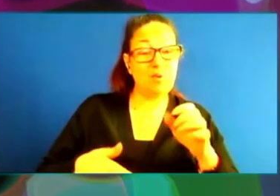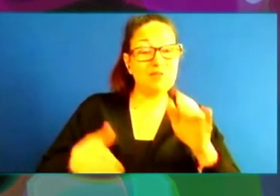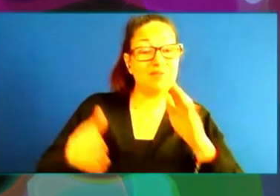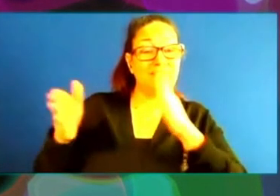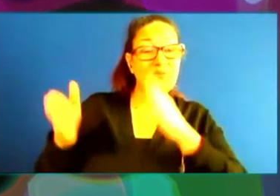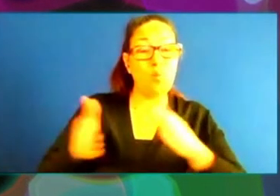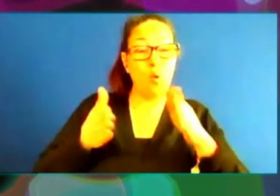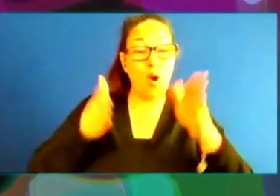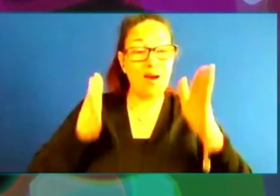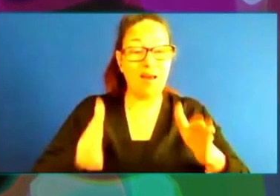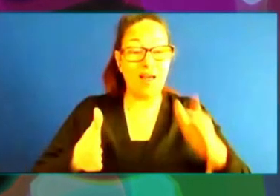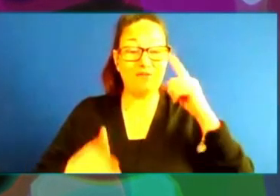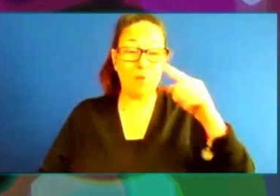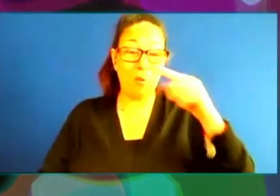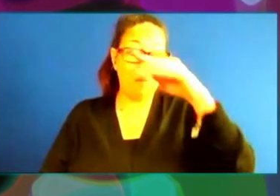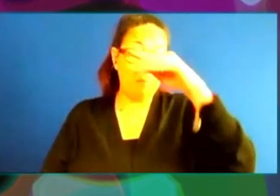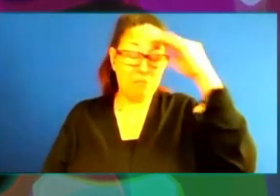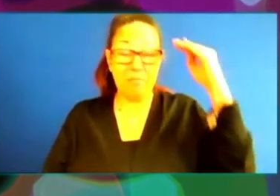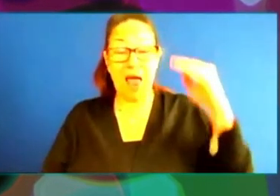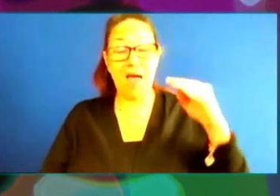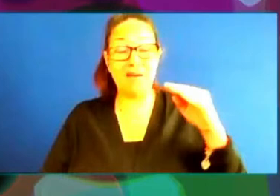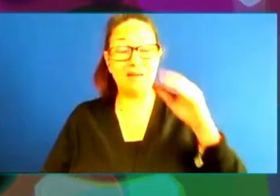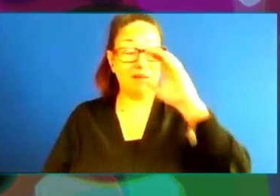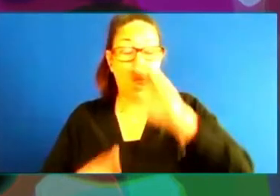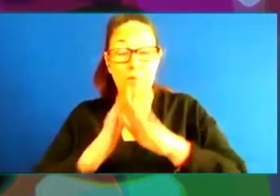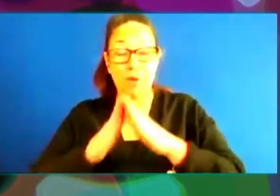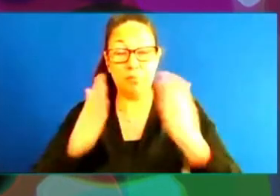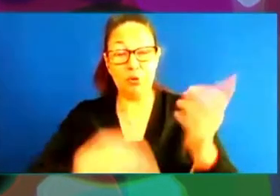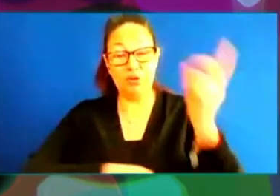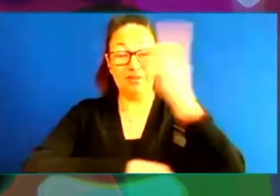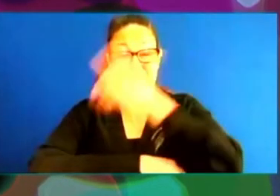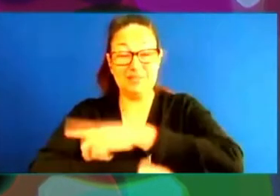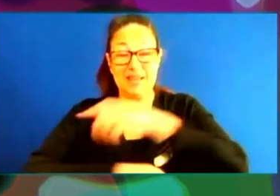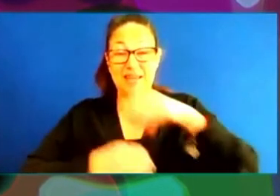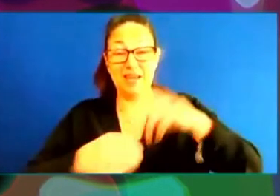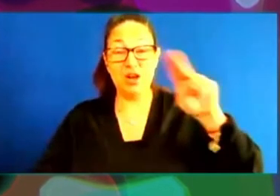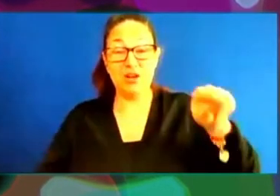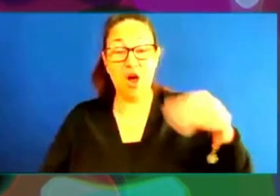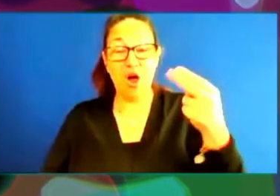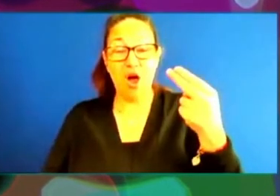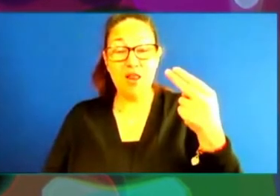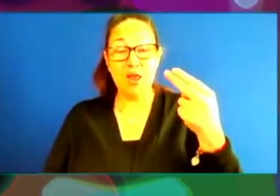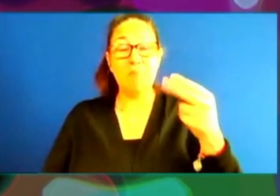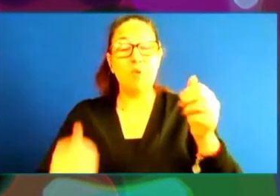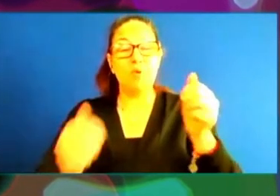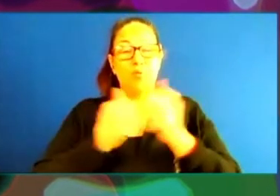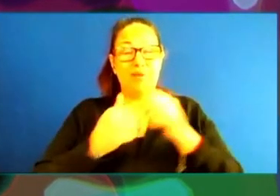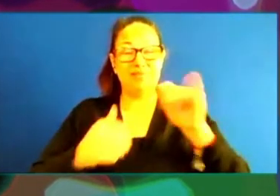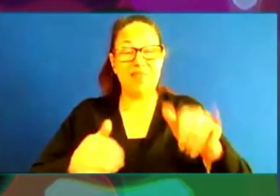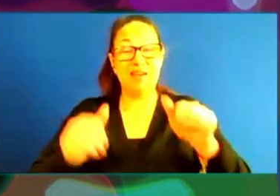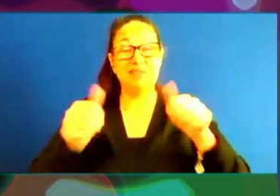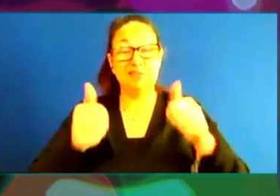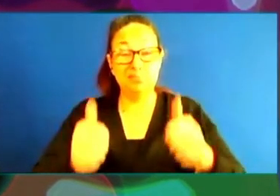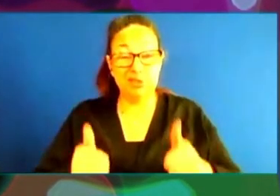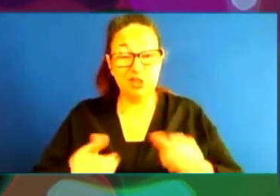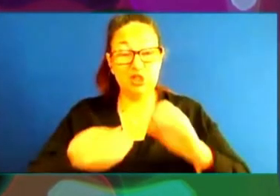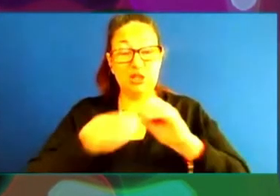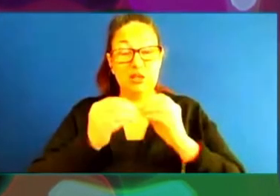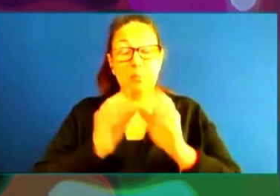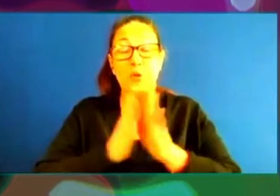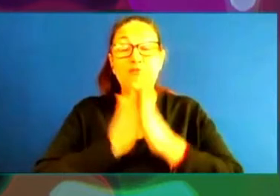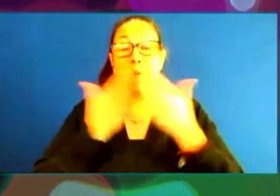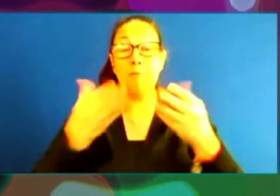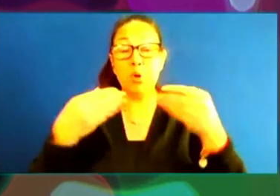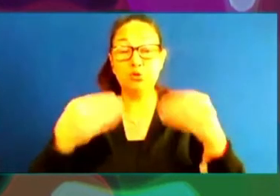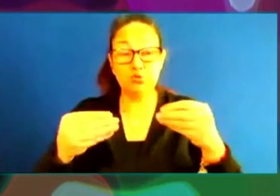of Black Comic Book Day at Human Bookstore in Harlem, is that with the diminishing number of bookstores, let